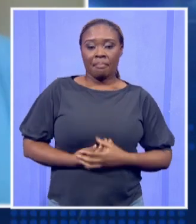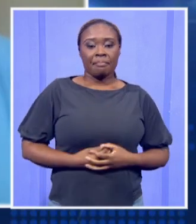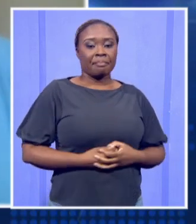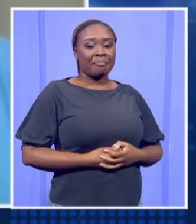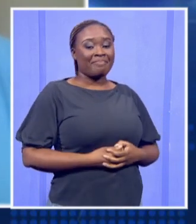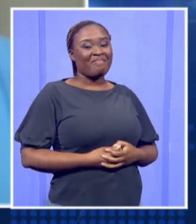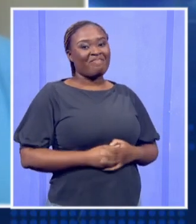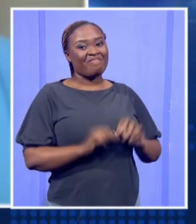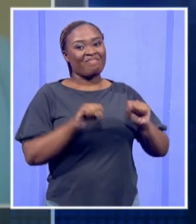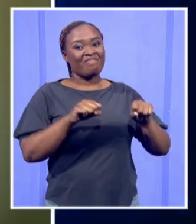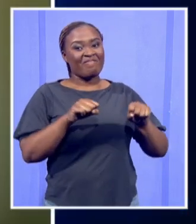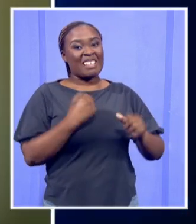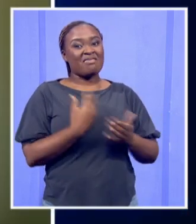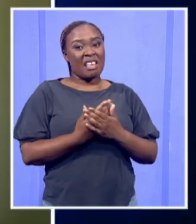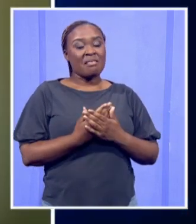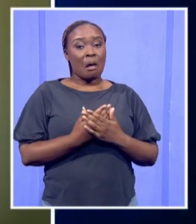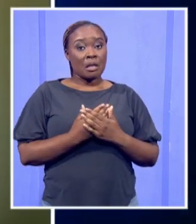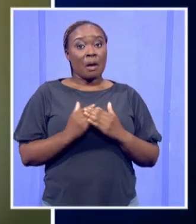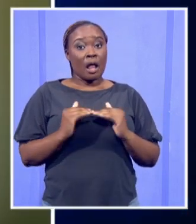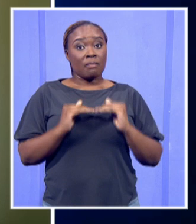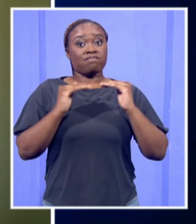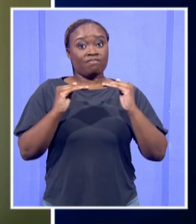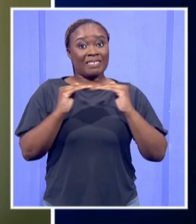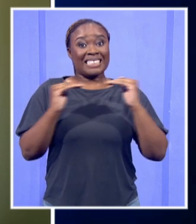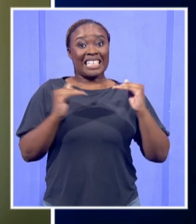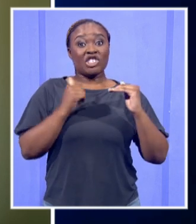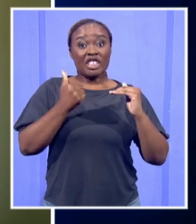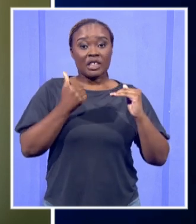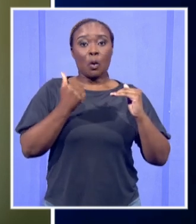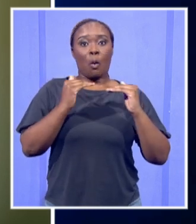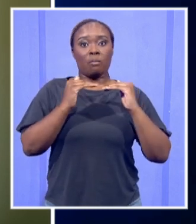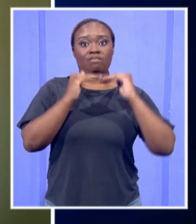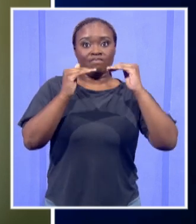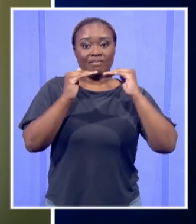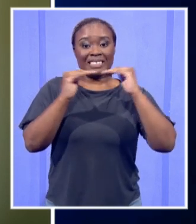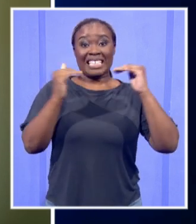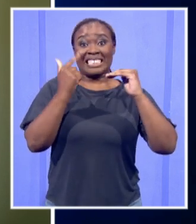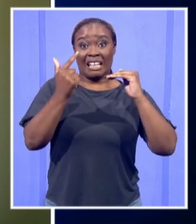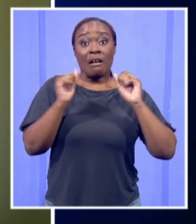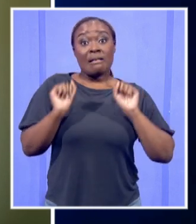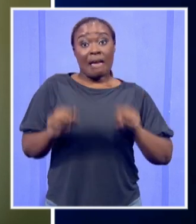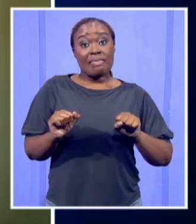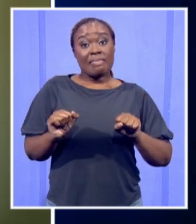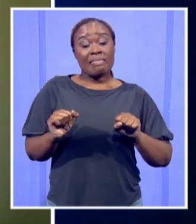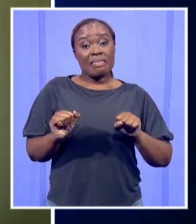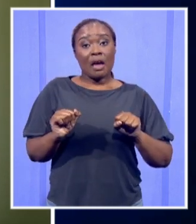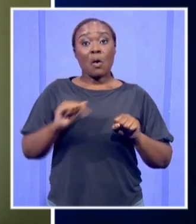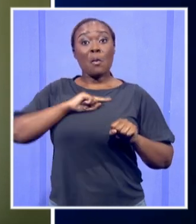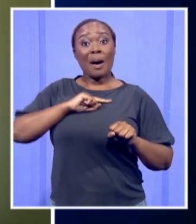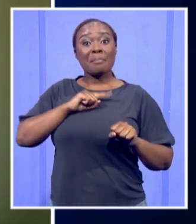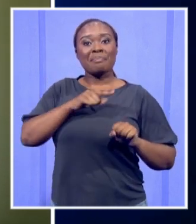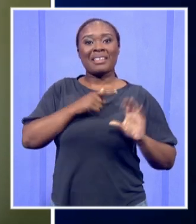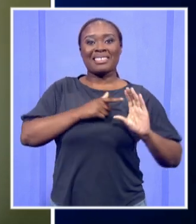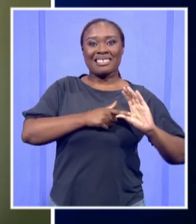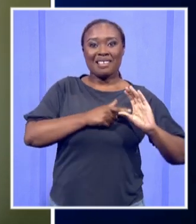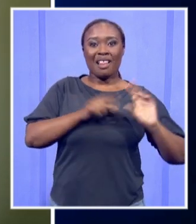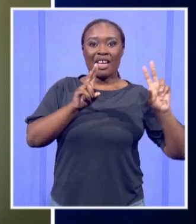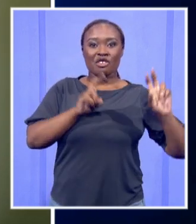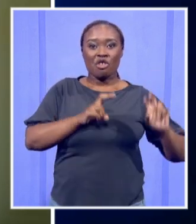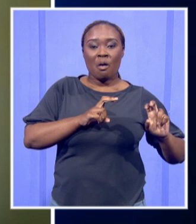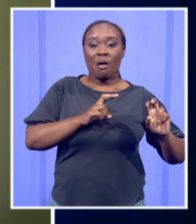It's possible, yes. It's even possible to go beyond that. As I say, this diesel issue and